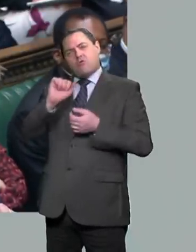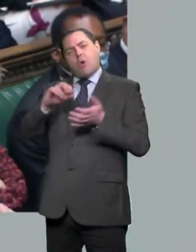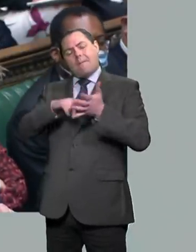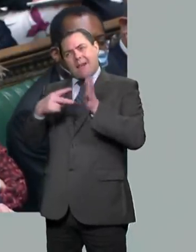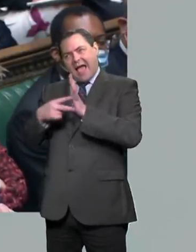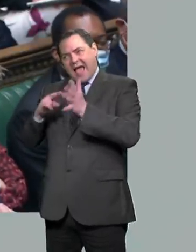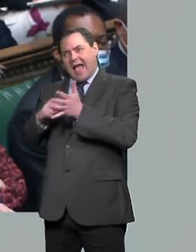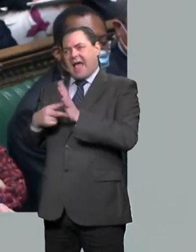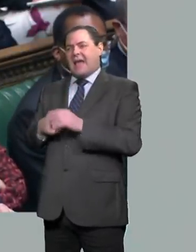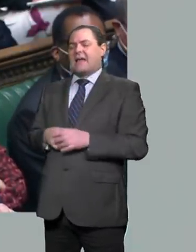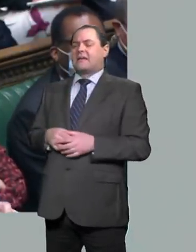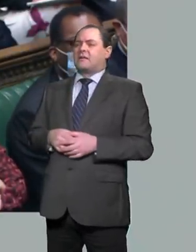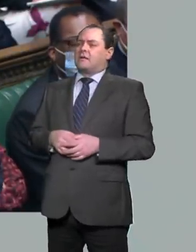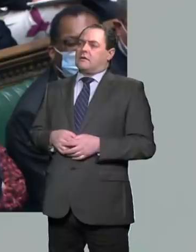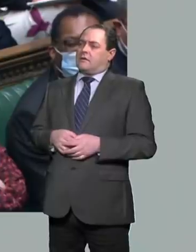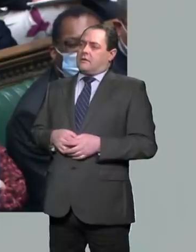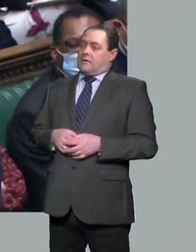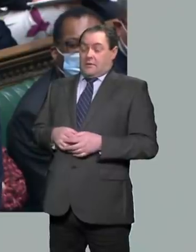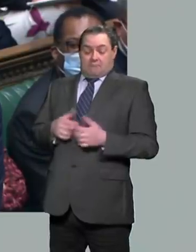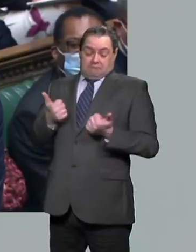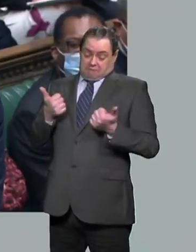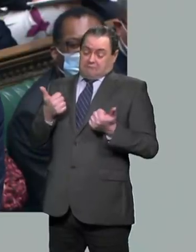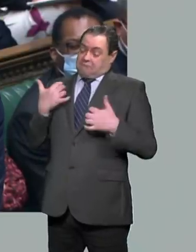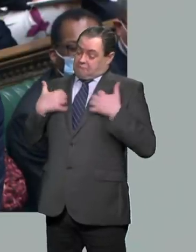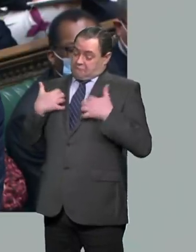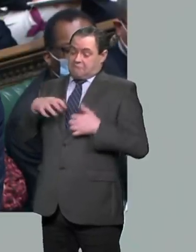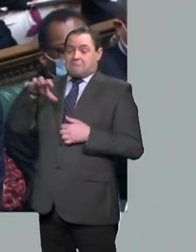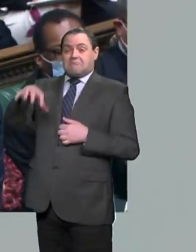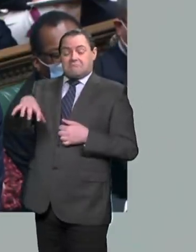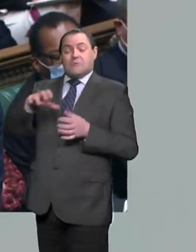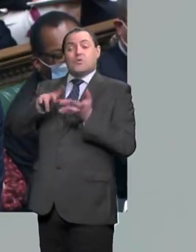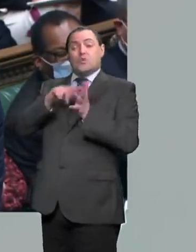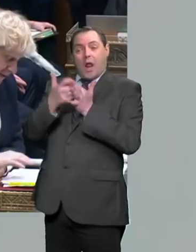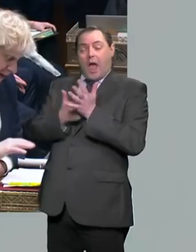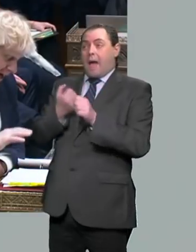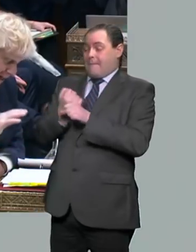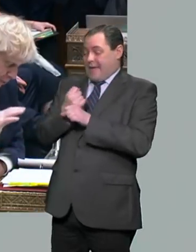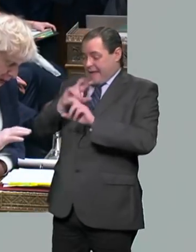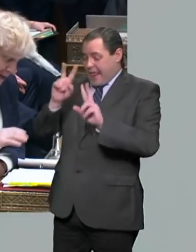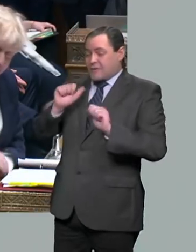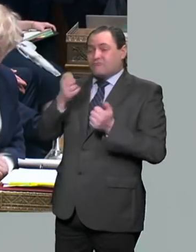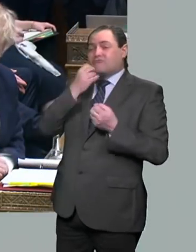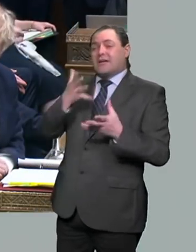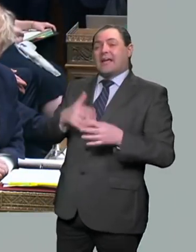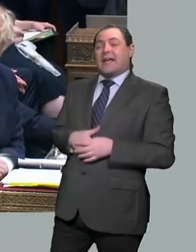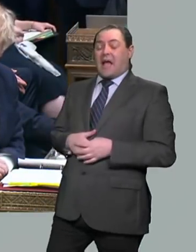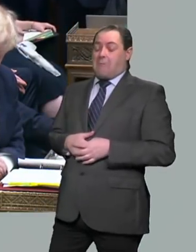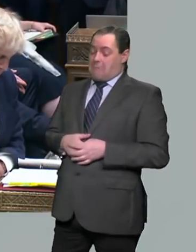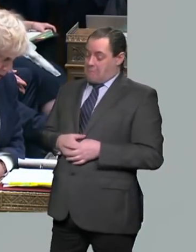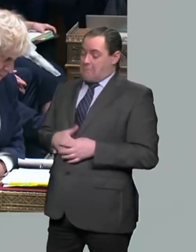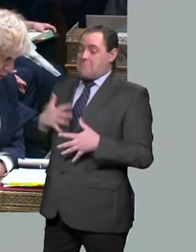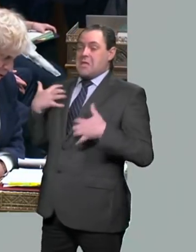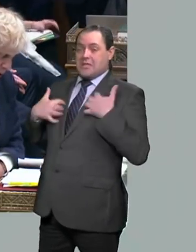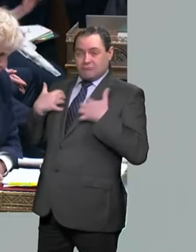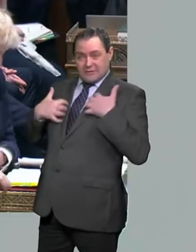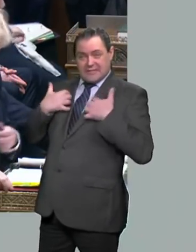for Wilfer. It's a fantastic vision, a fantastic site, and it remains a very interesting and